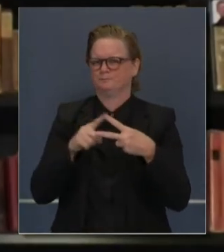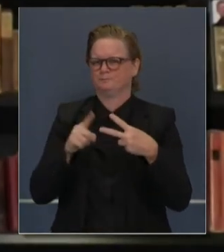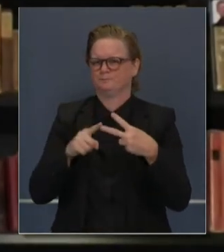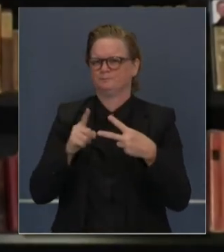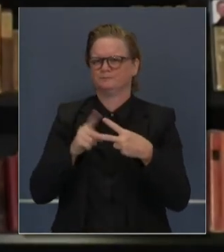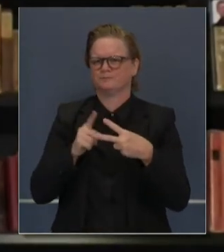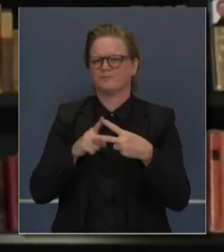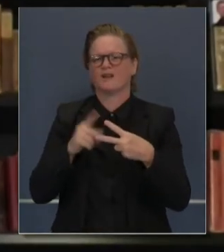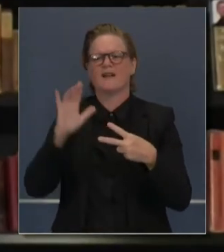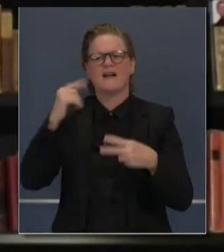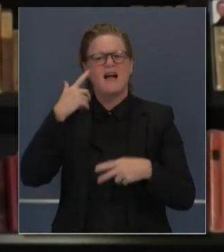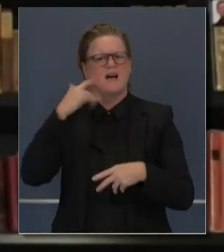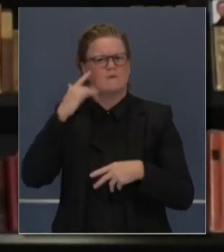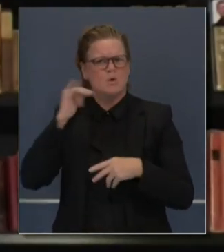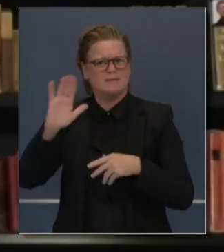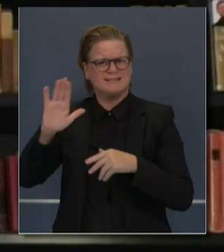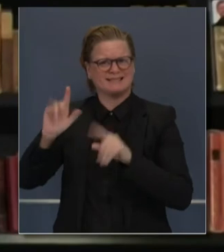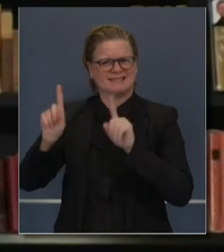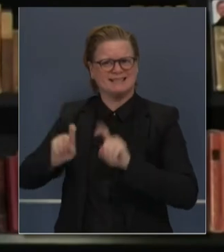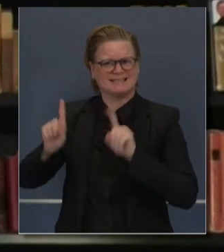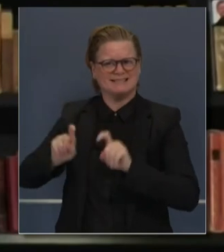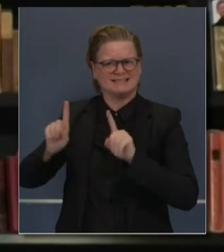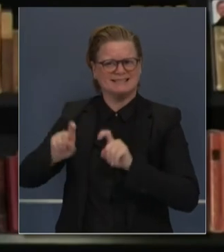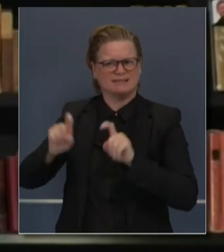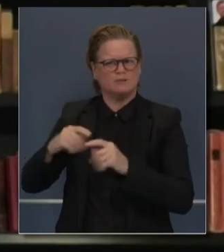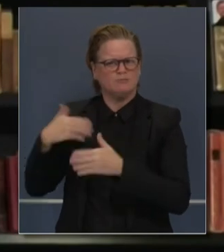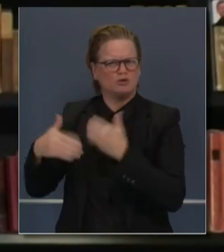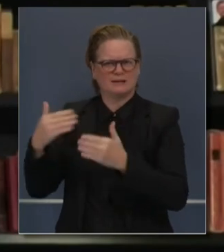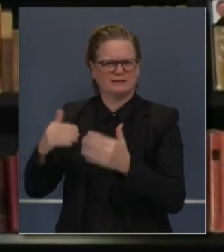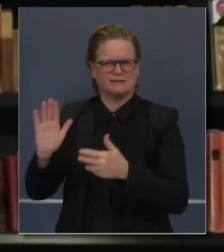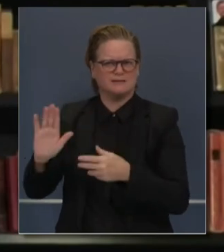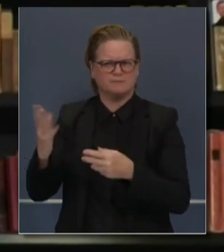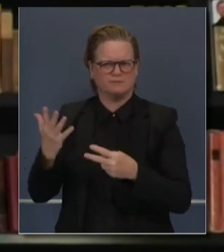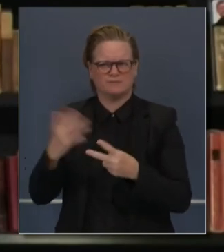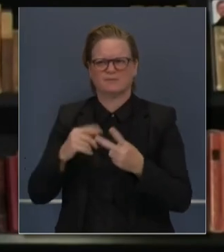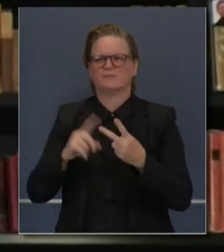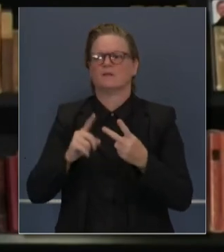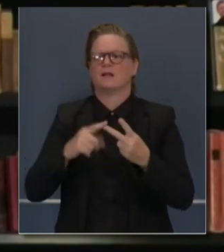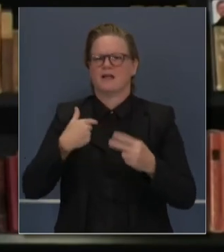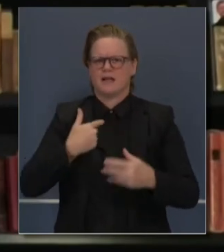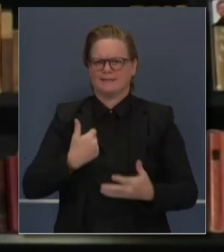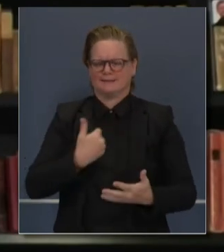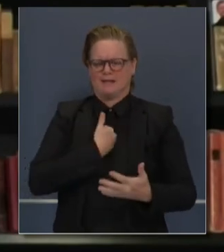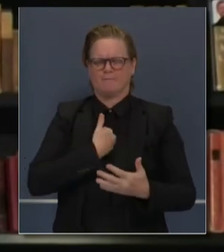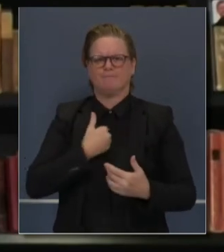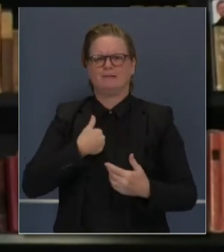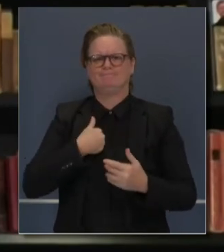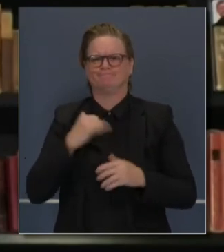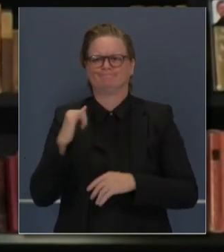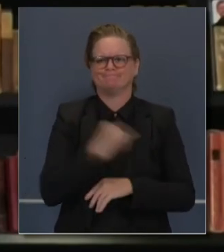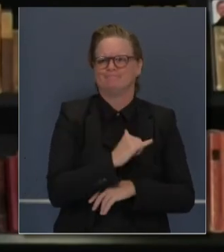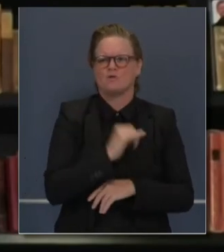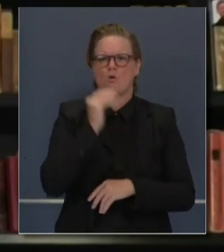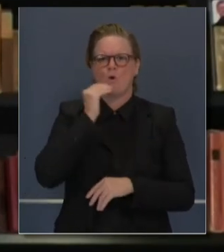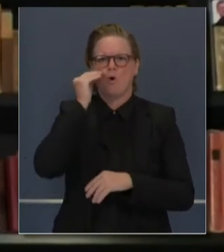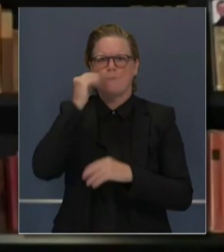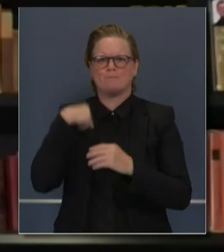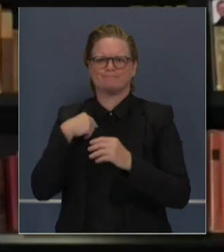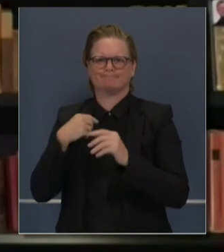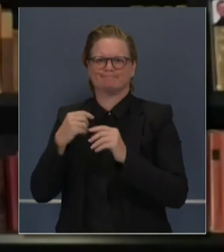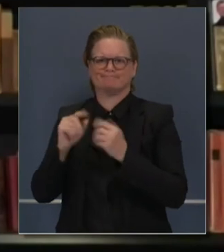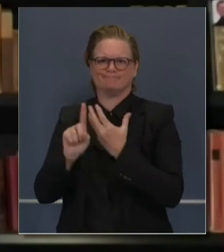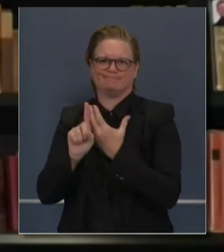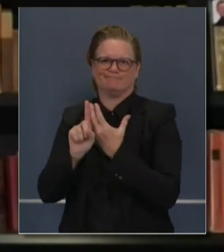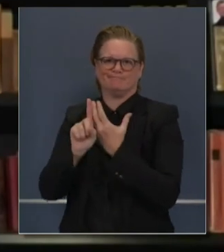data protocol and a question about self-quarantining. On testing, is California going to wait for FDA